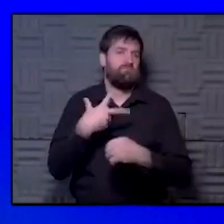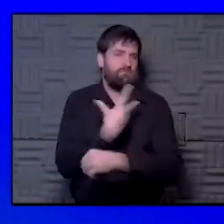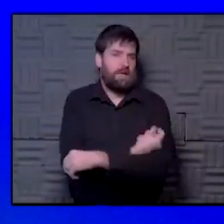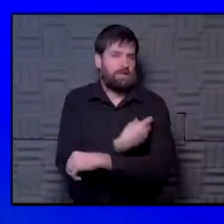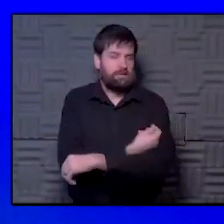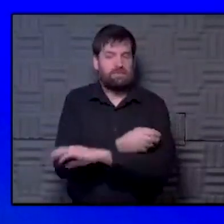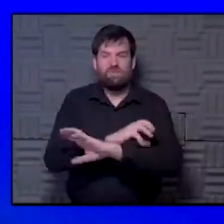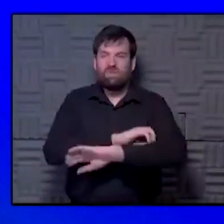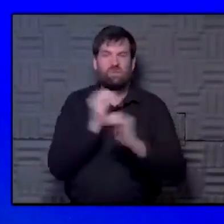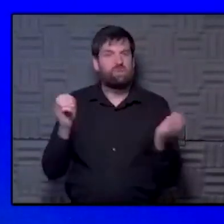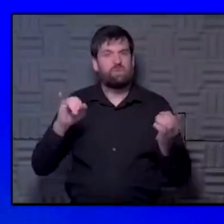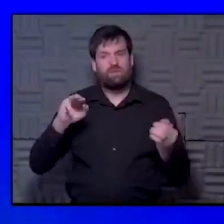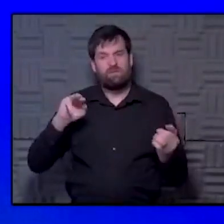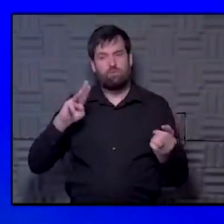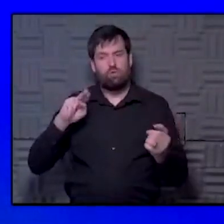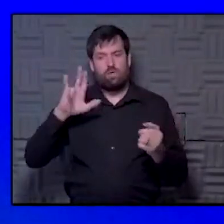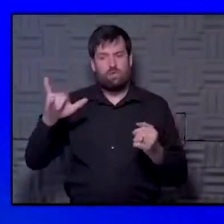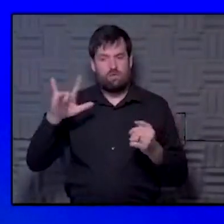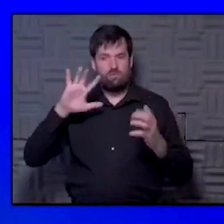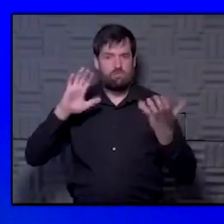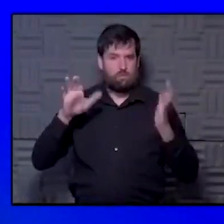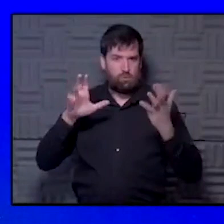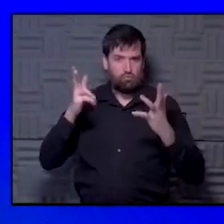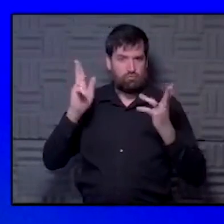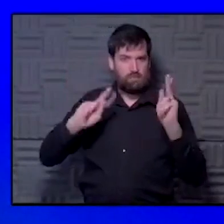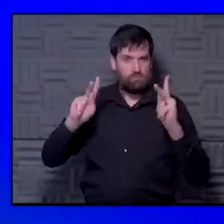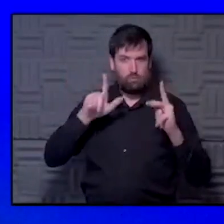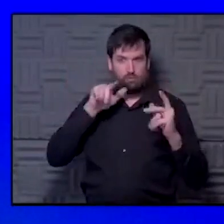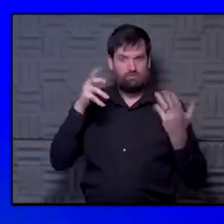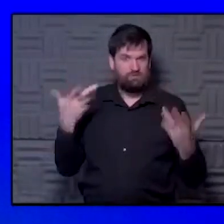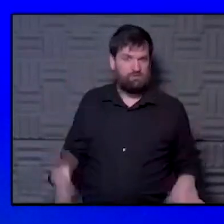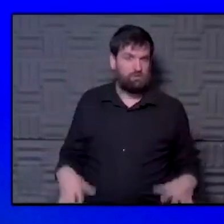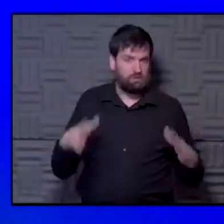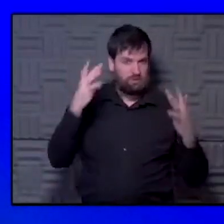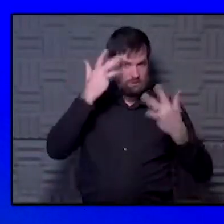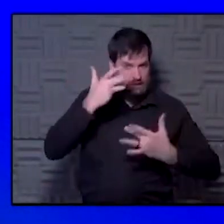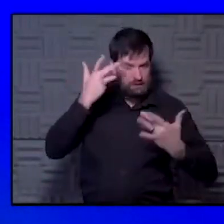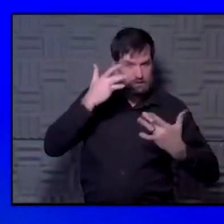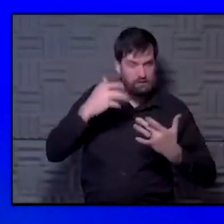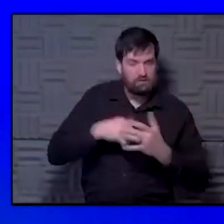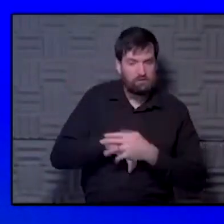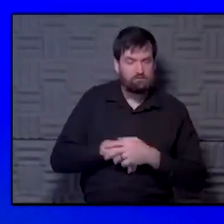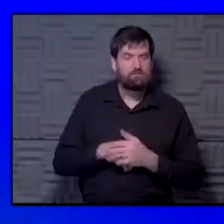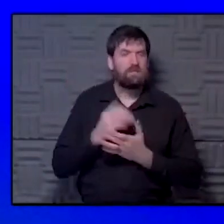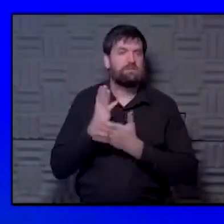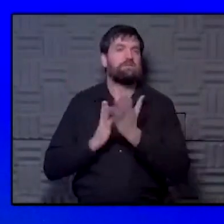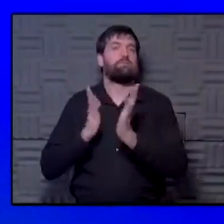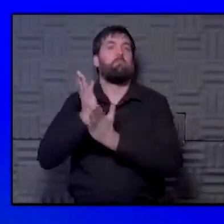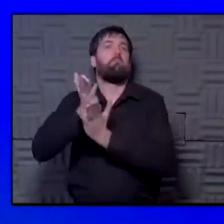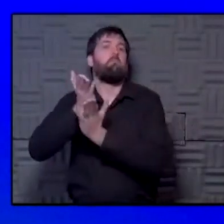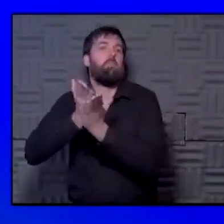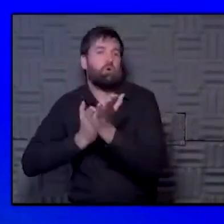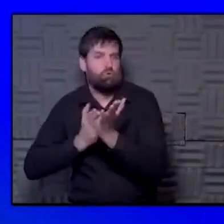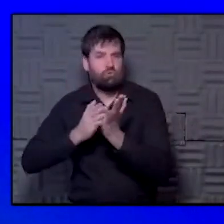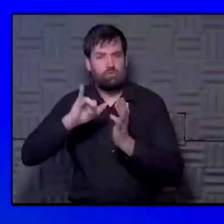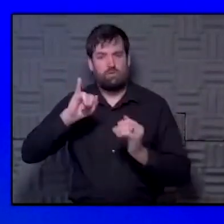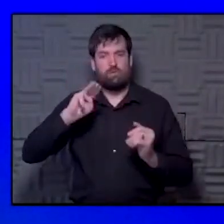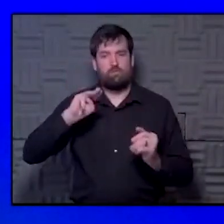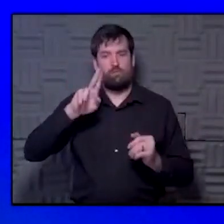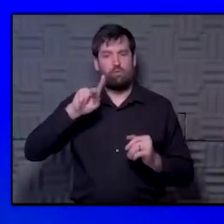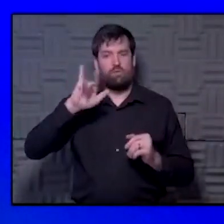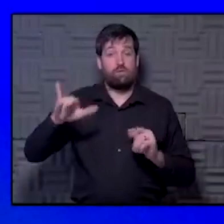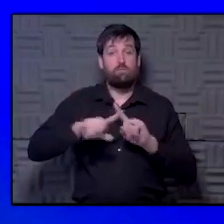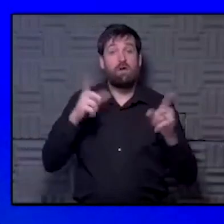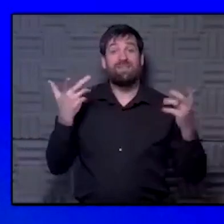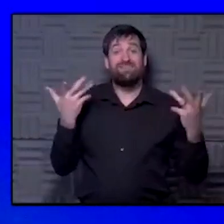have any immunity compared to the people who've had the disease and got some partial immunity. But right now, if you've